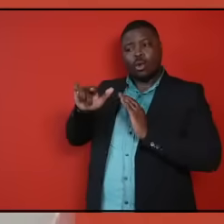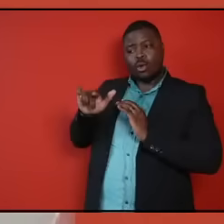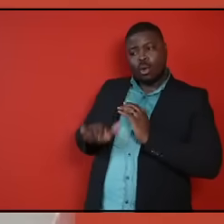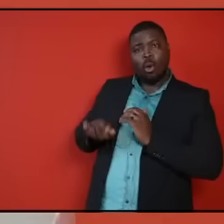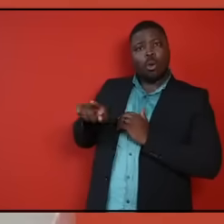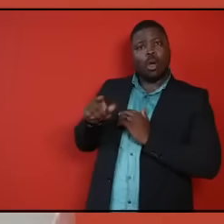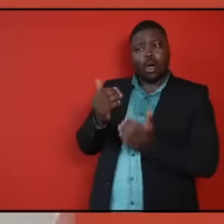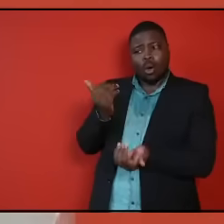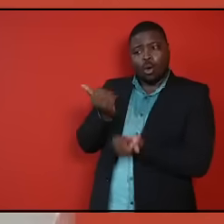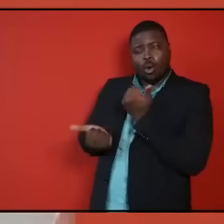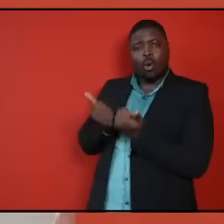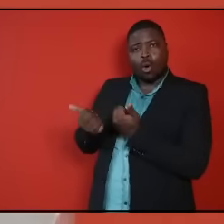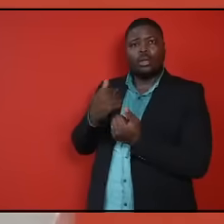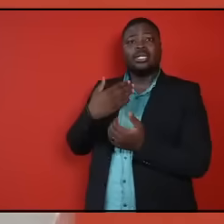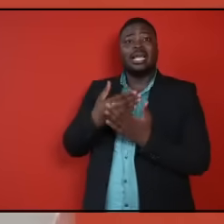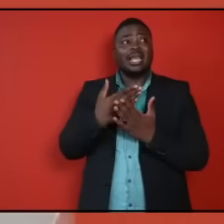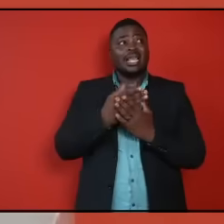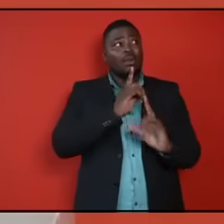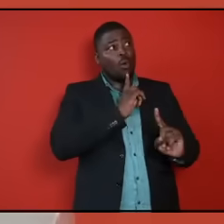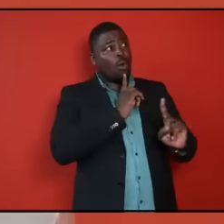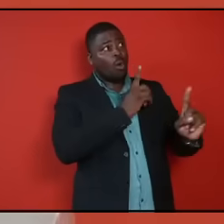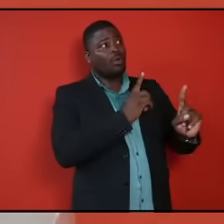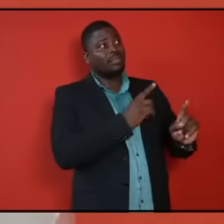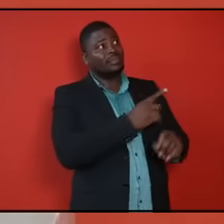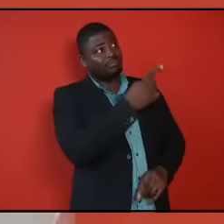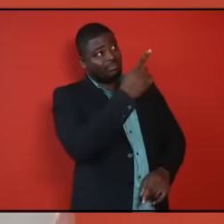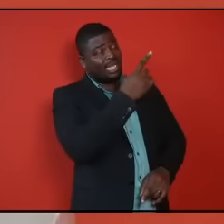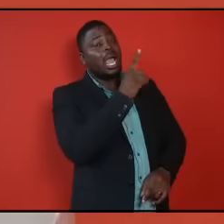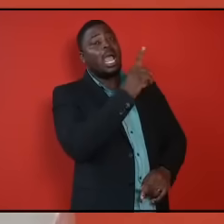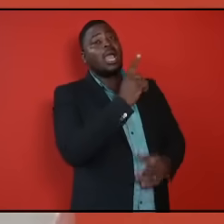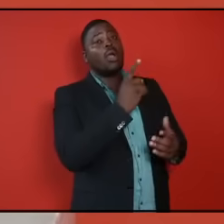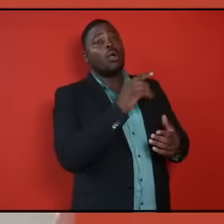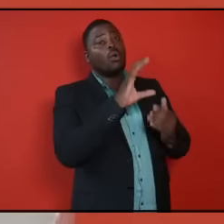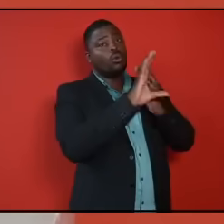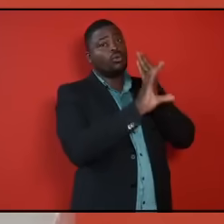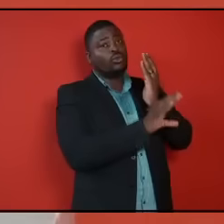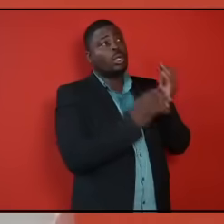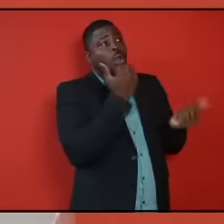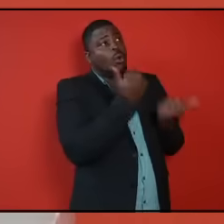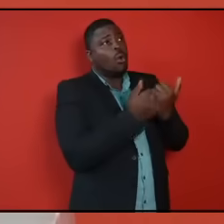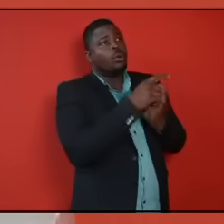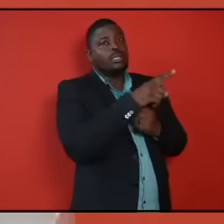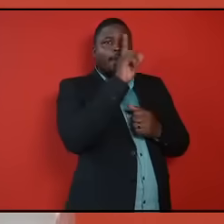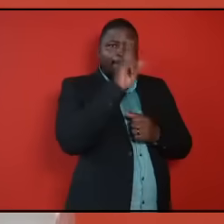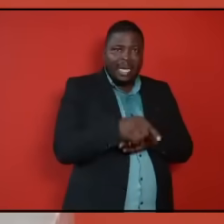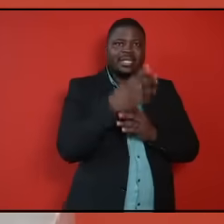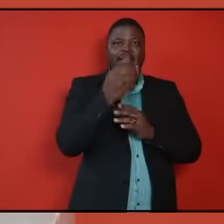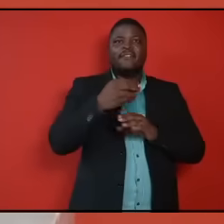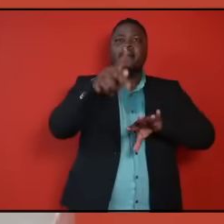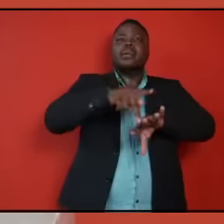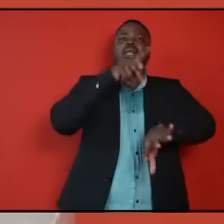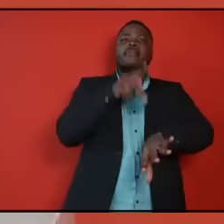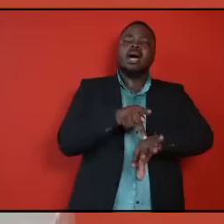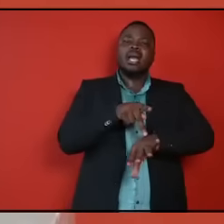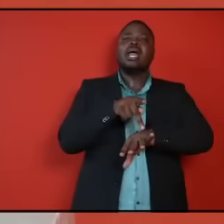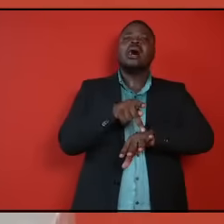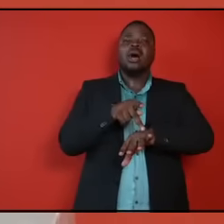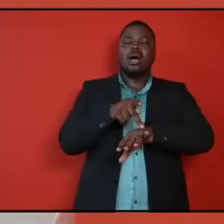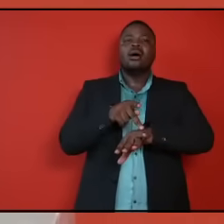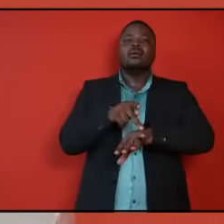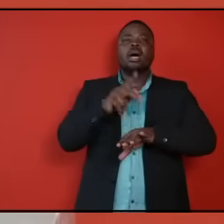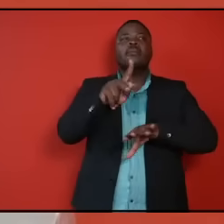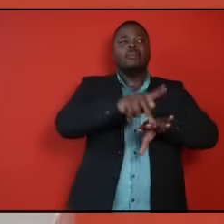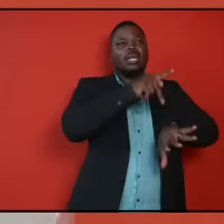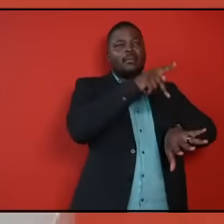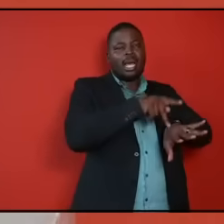the Constitutional Court to release the Phala judgment? There must be a recourse. Our Constitution is designed in such a way